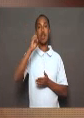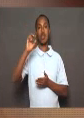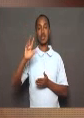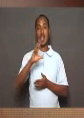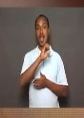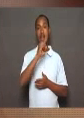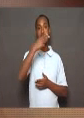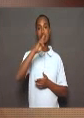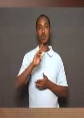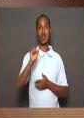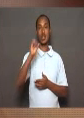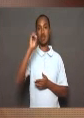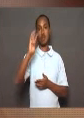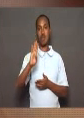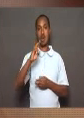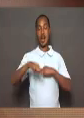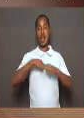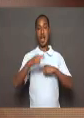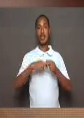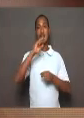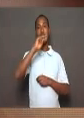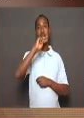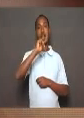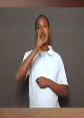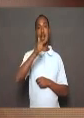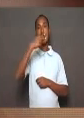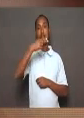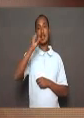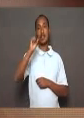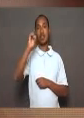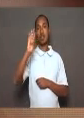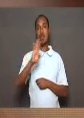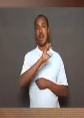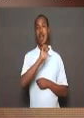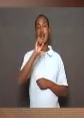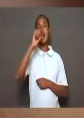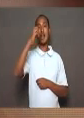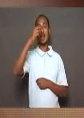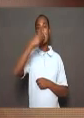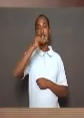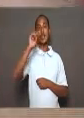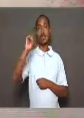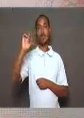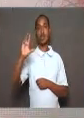and sulfuric acid reacts, sodium bisulfate and nitric acid are formed.